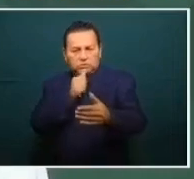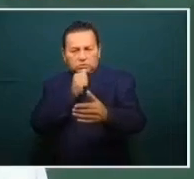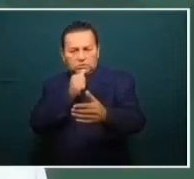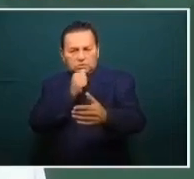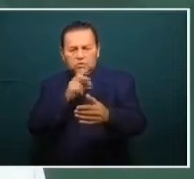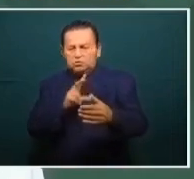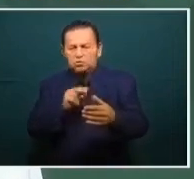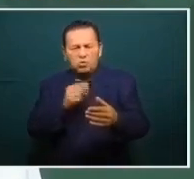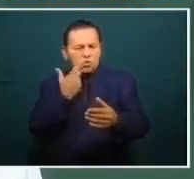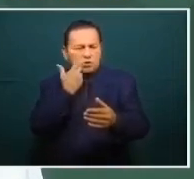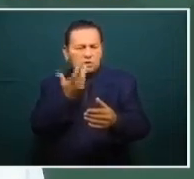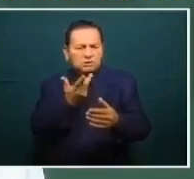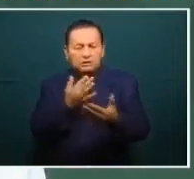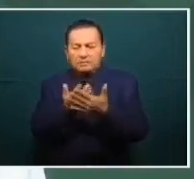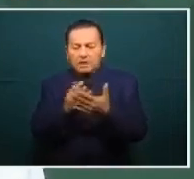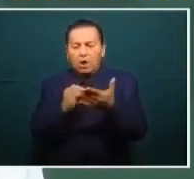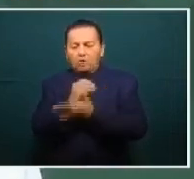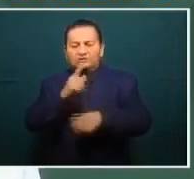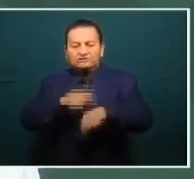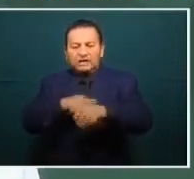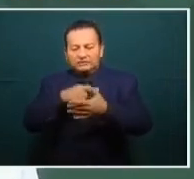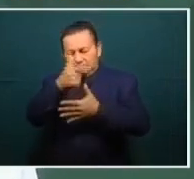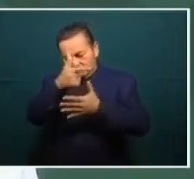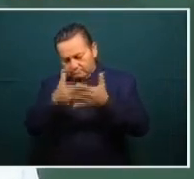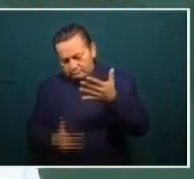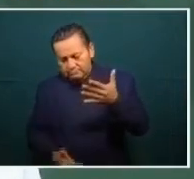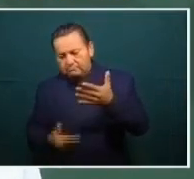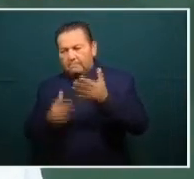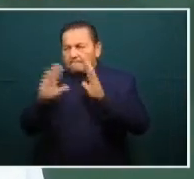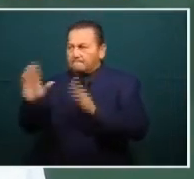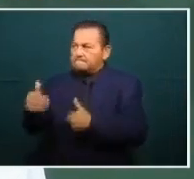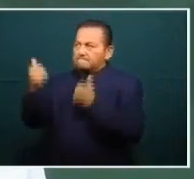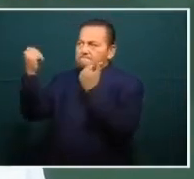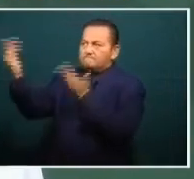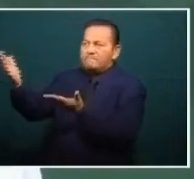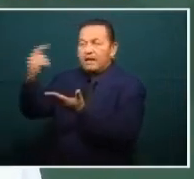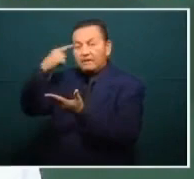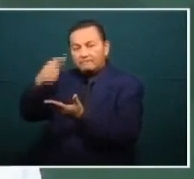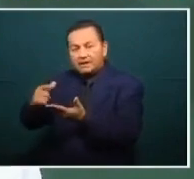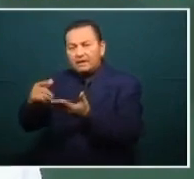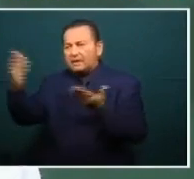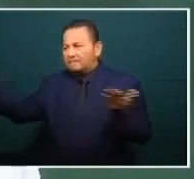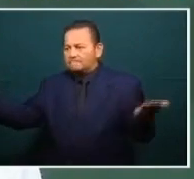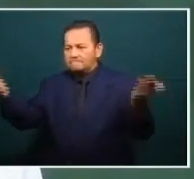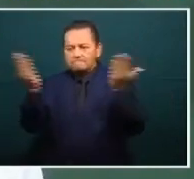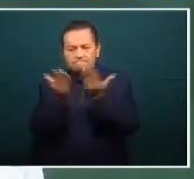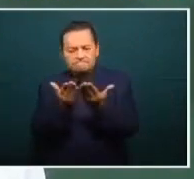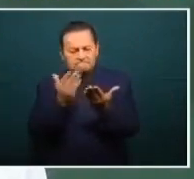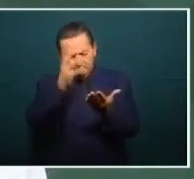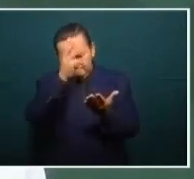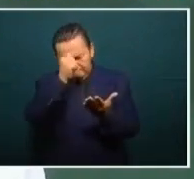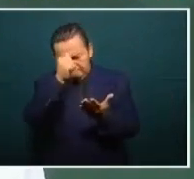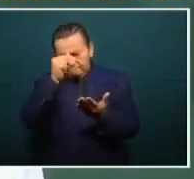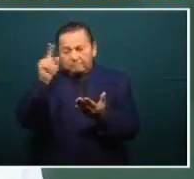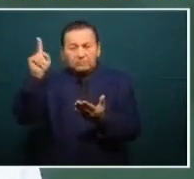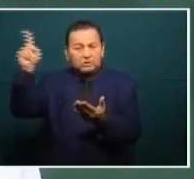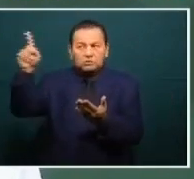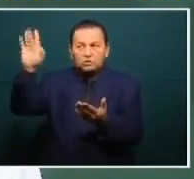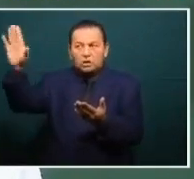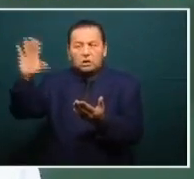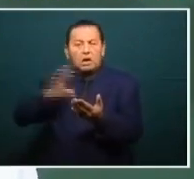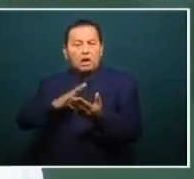We do not want to give information before they give it officially to the U.S.